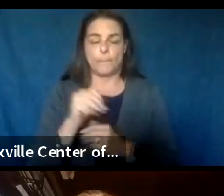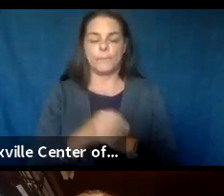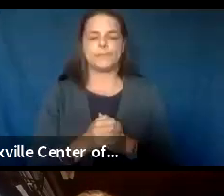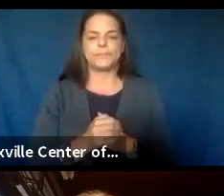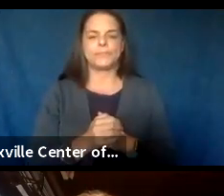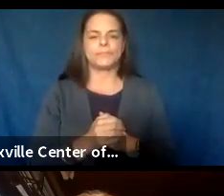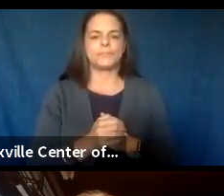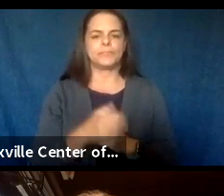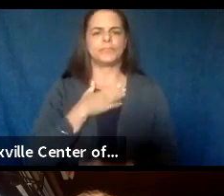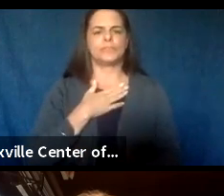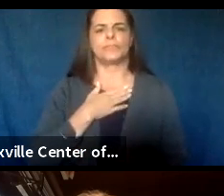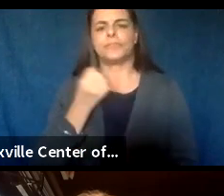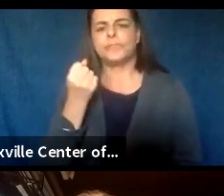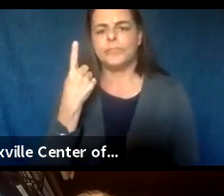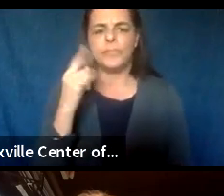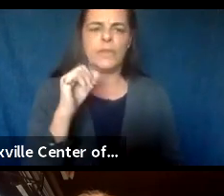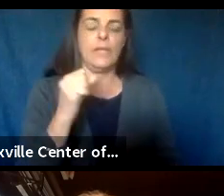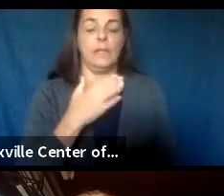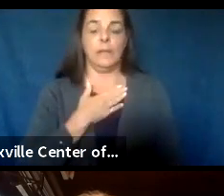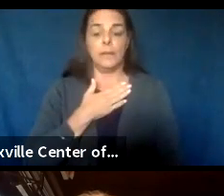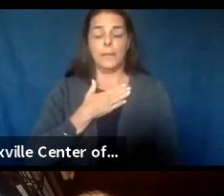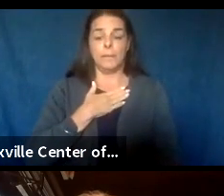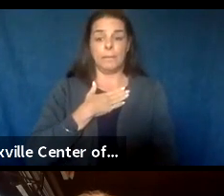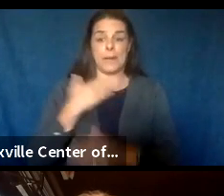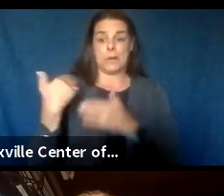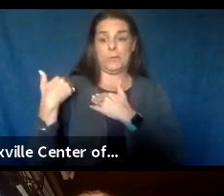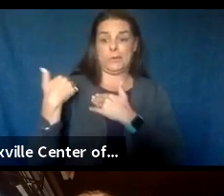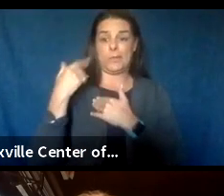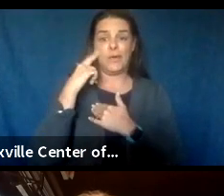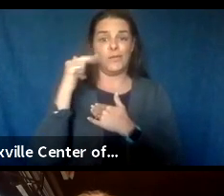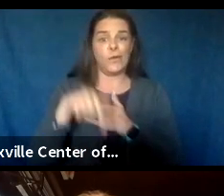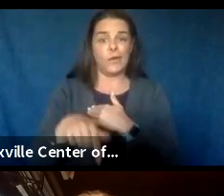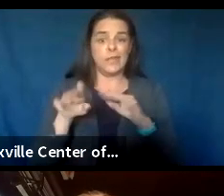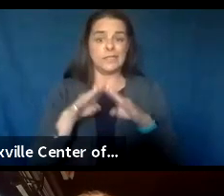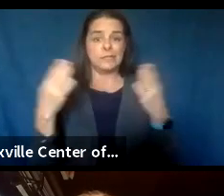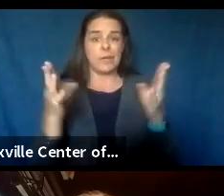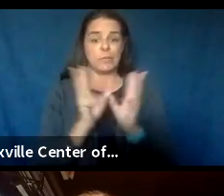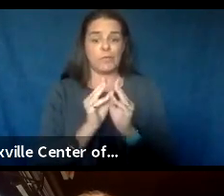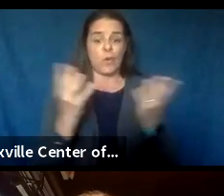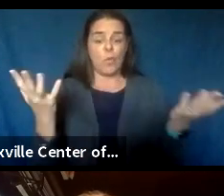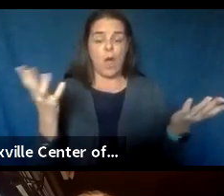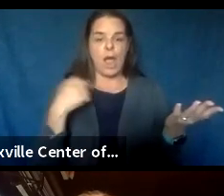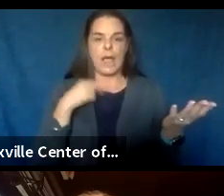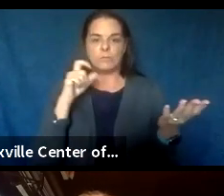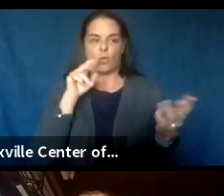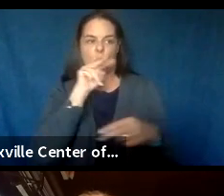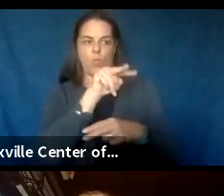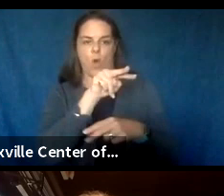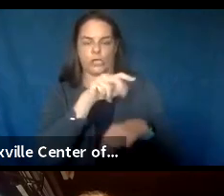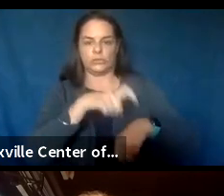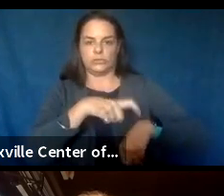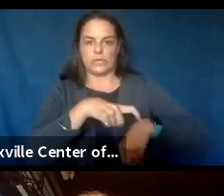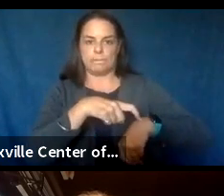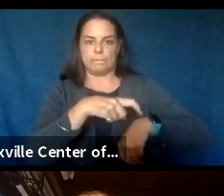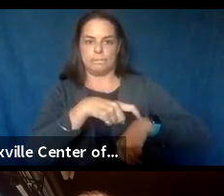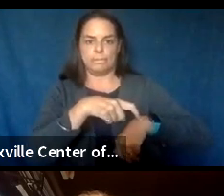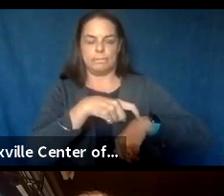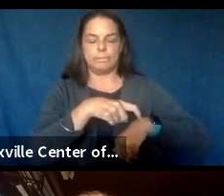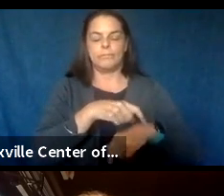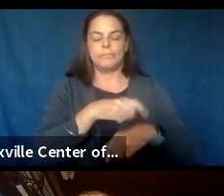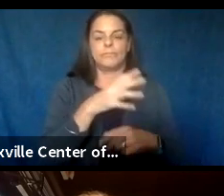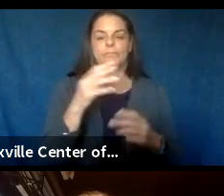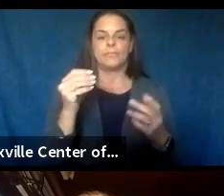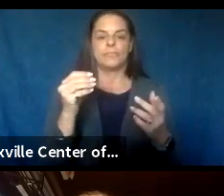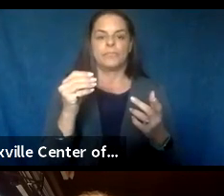I understand that my task in the public forum is going to be to watch the clock and let